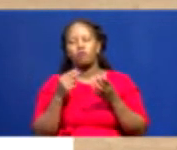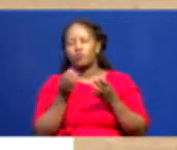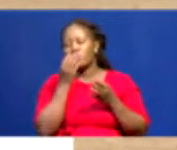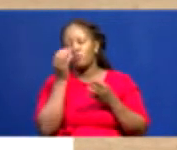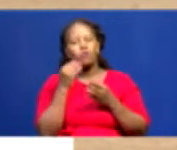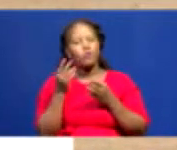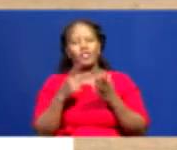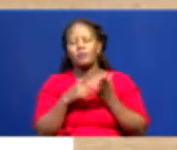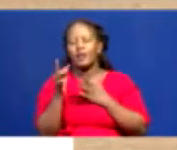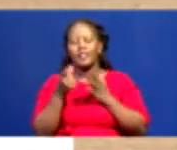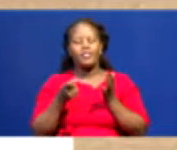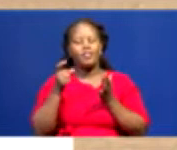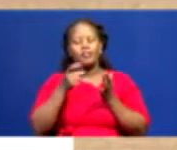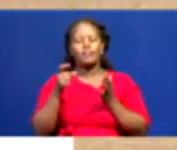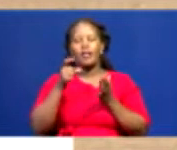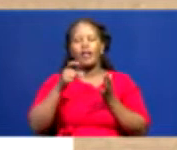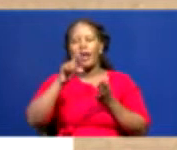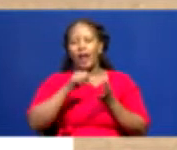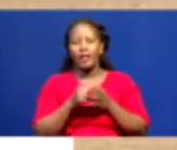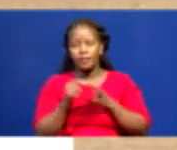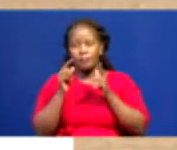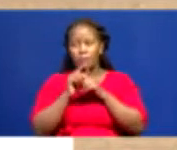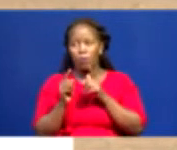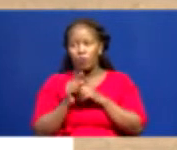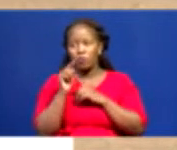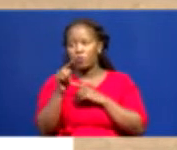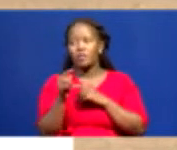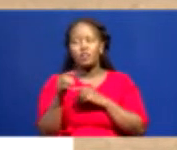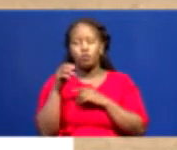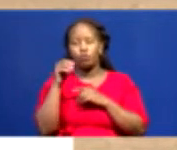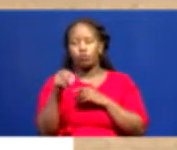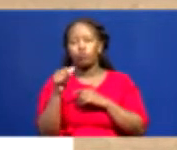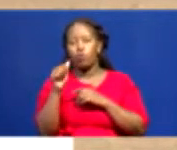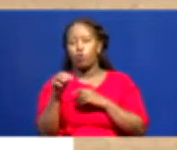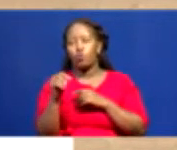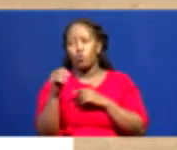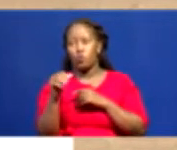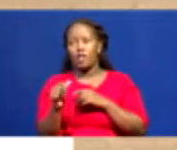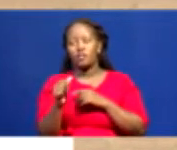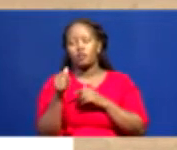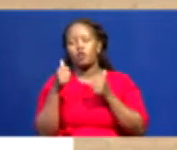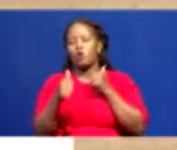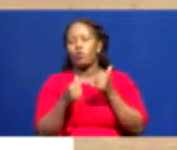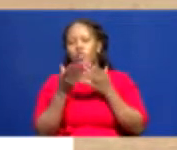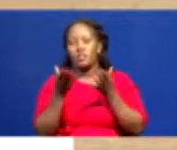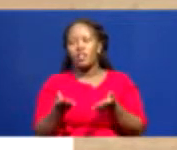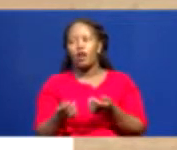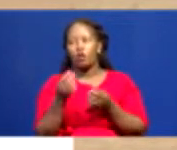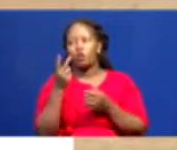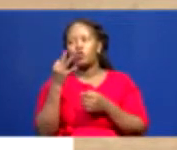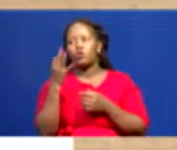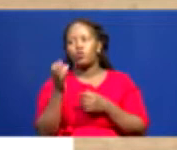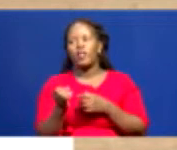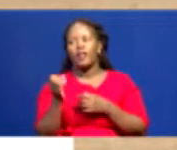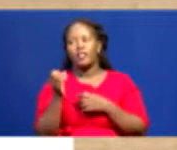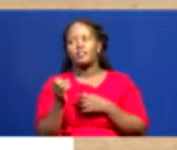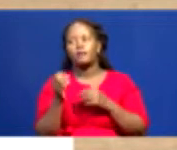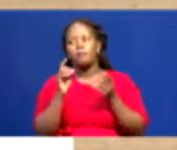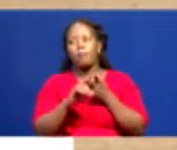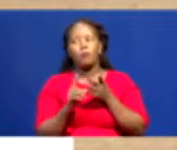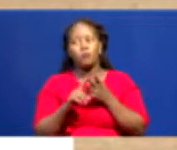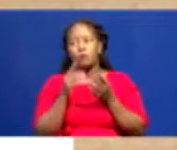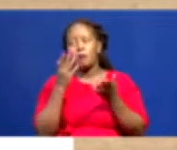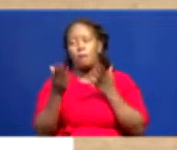and basic commodities. And this is basically unga, which is going at around 230 shillings at BM. That is